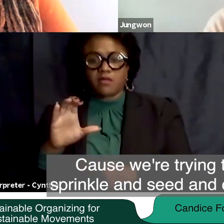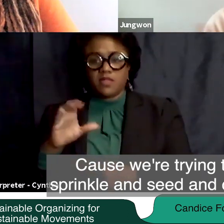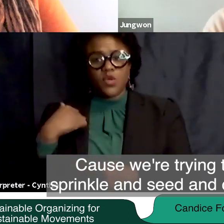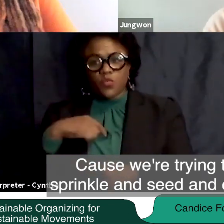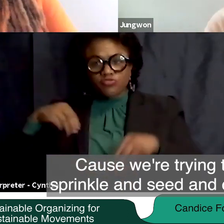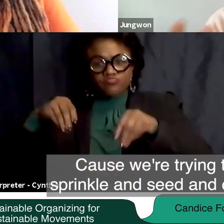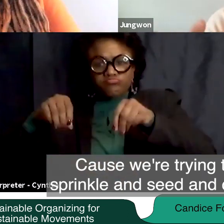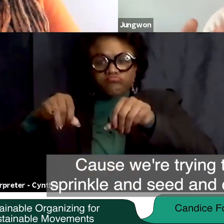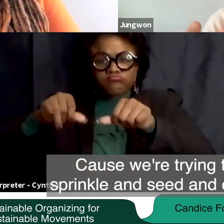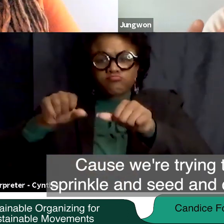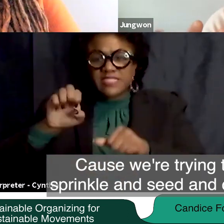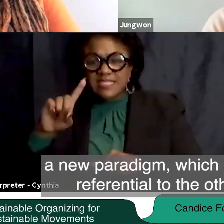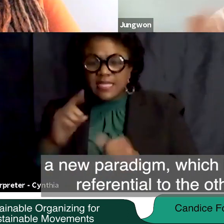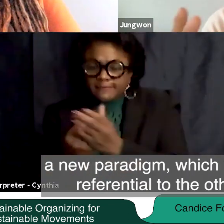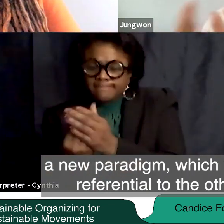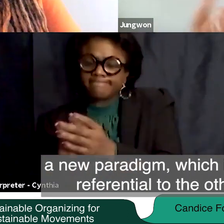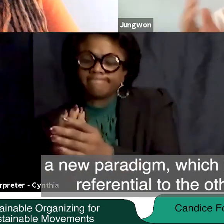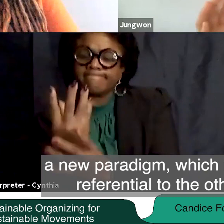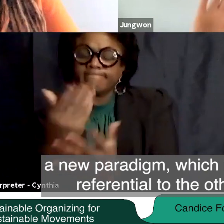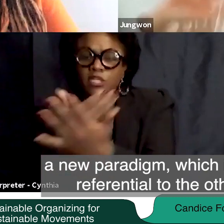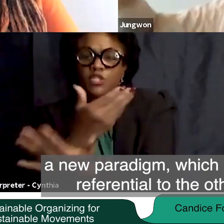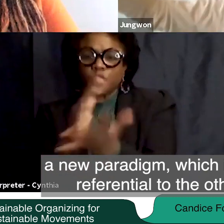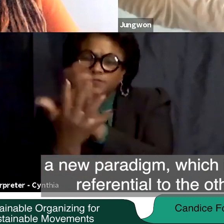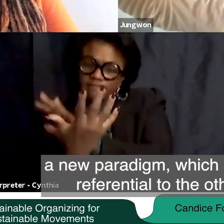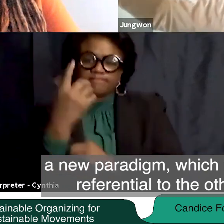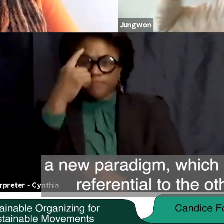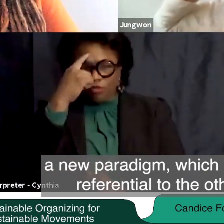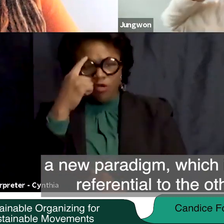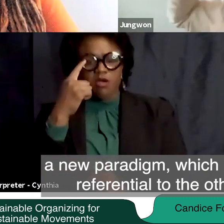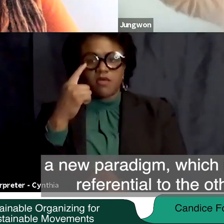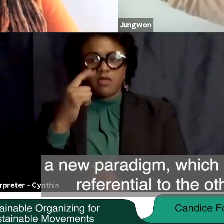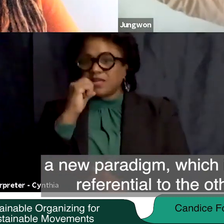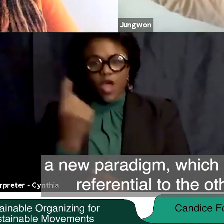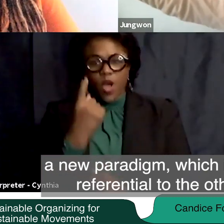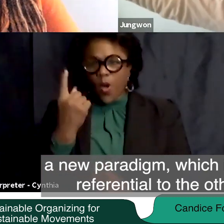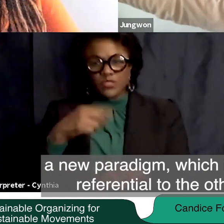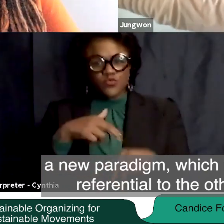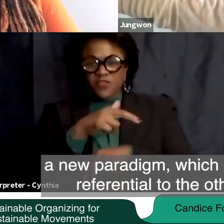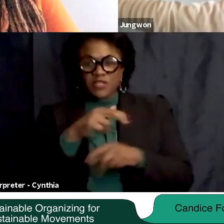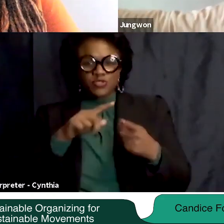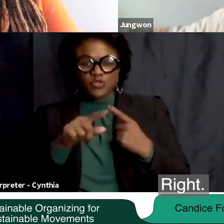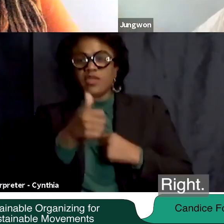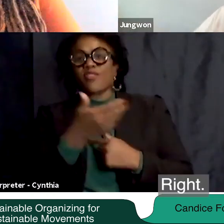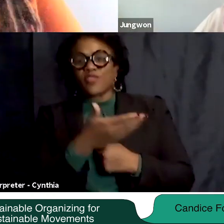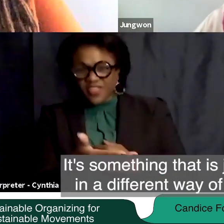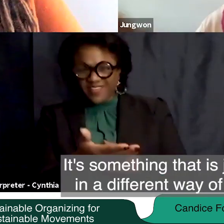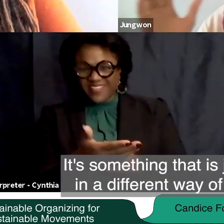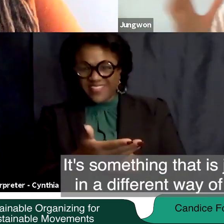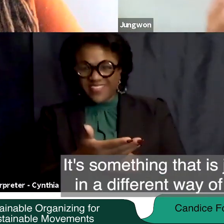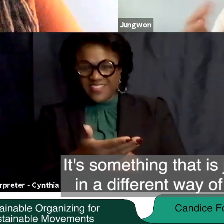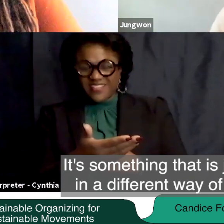seed and cultivate just a new paradigm, which is not always referential to the other thing, right?